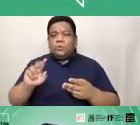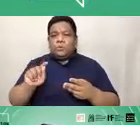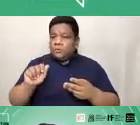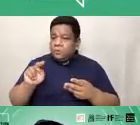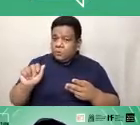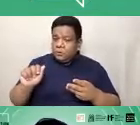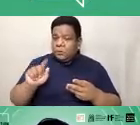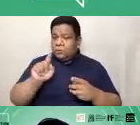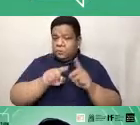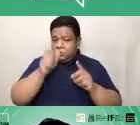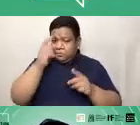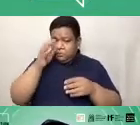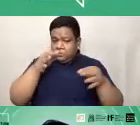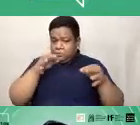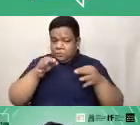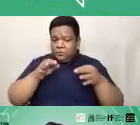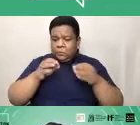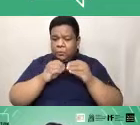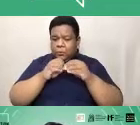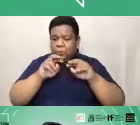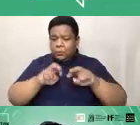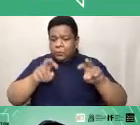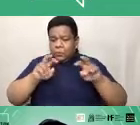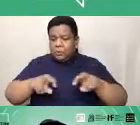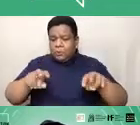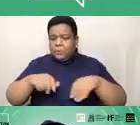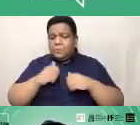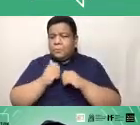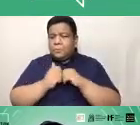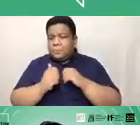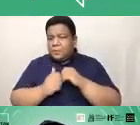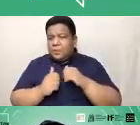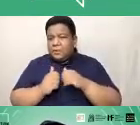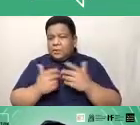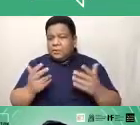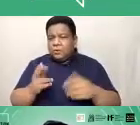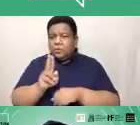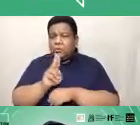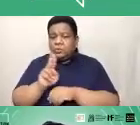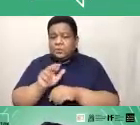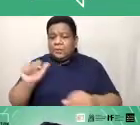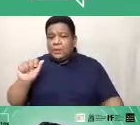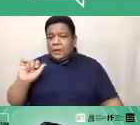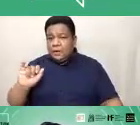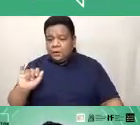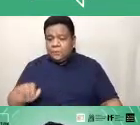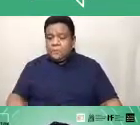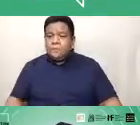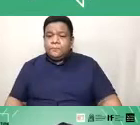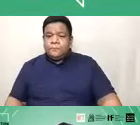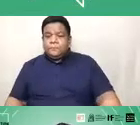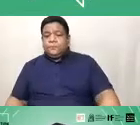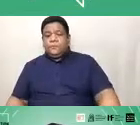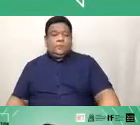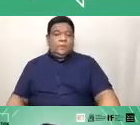I want to break it down and I want to go deeper into what it means to use these artificial intelligence. And these don't